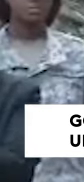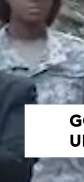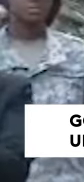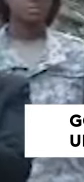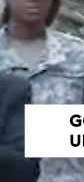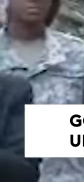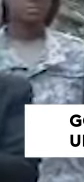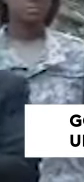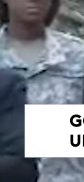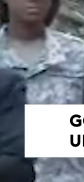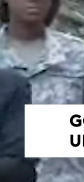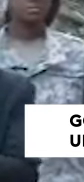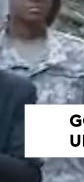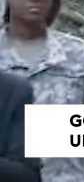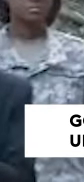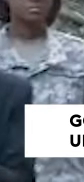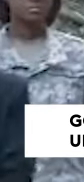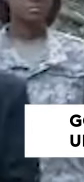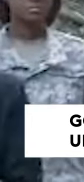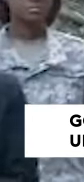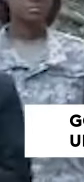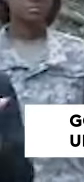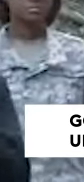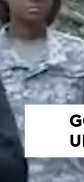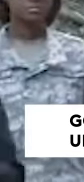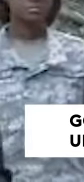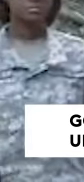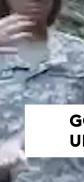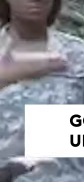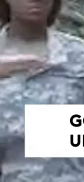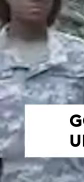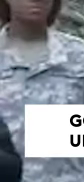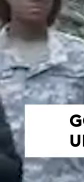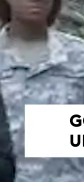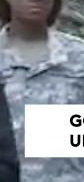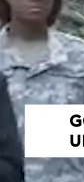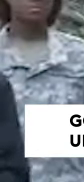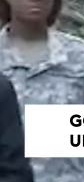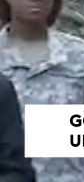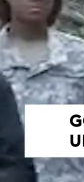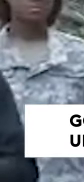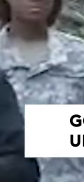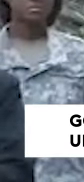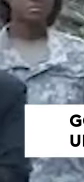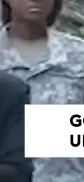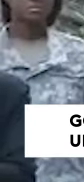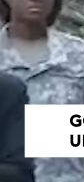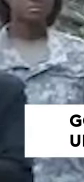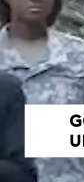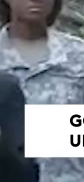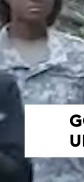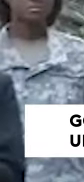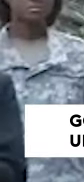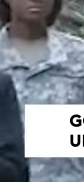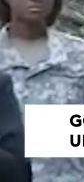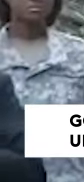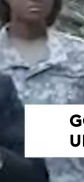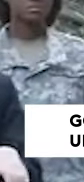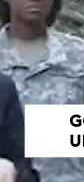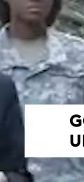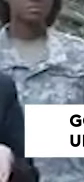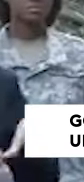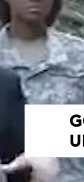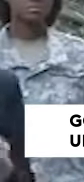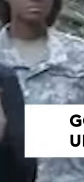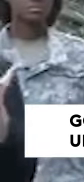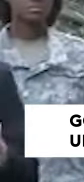require a little bit more extensive effort to be able to get that up and running. So all of that is going to be tackled, and all that is going to be done. They want to